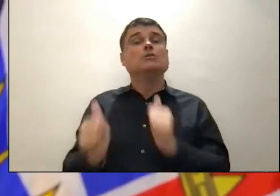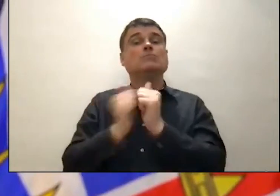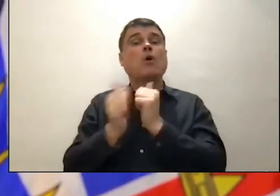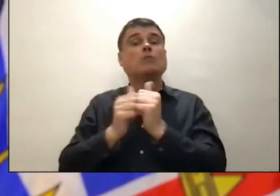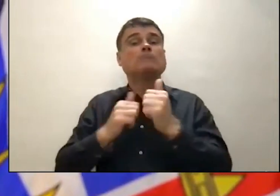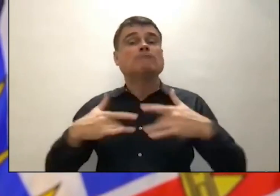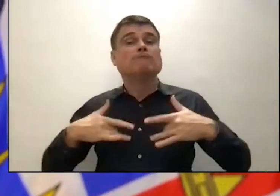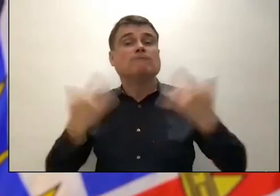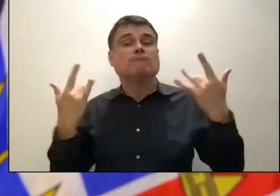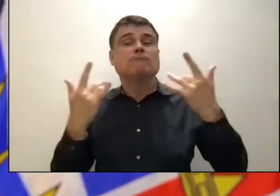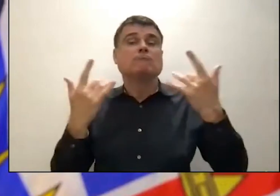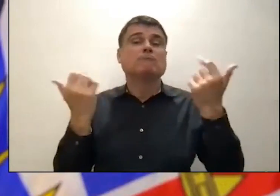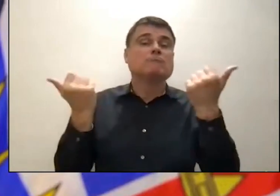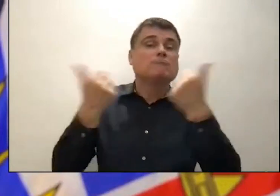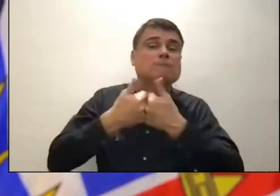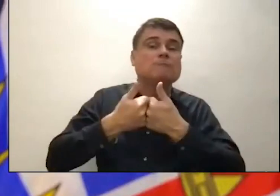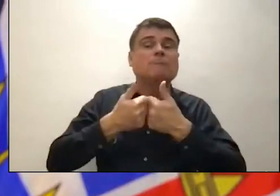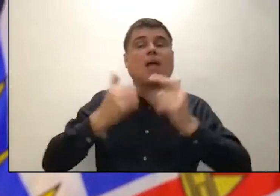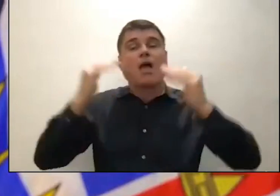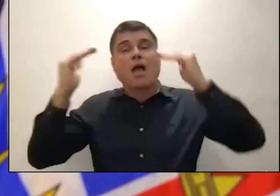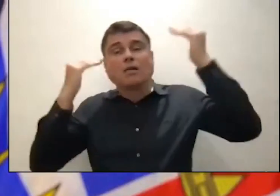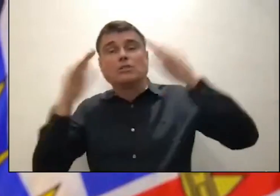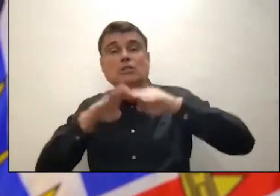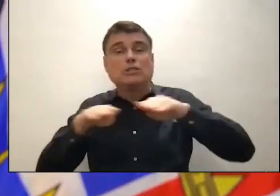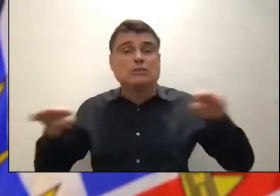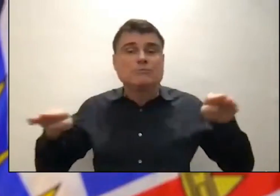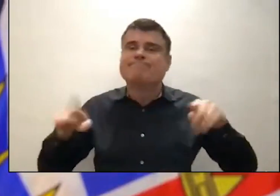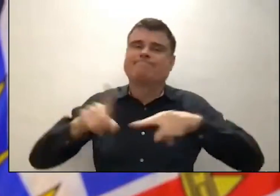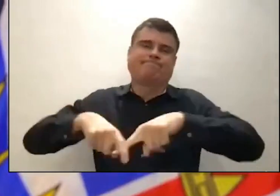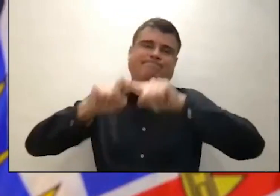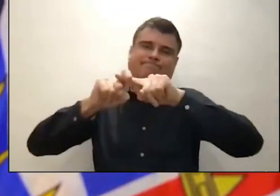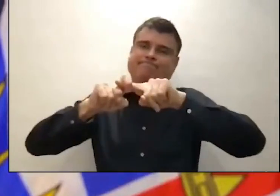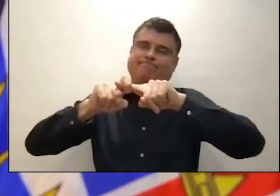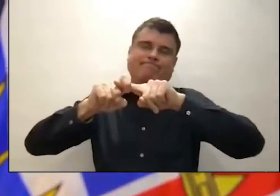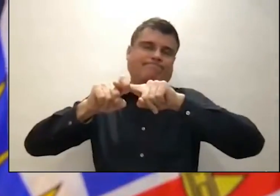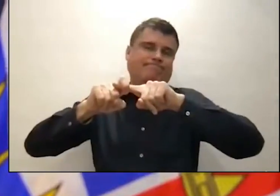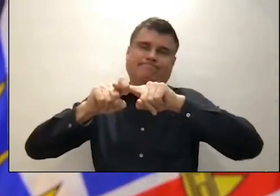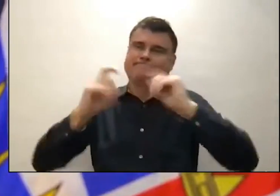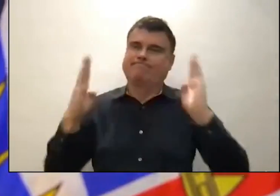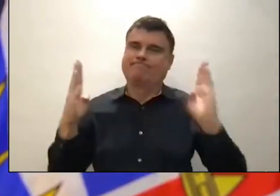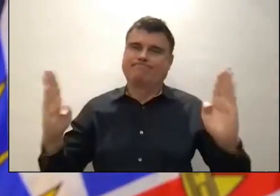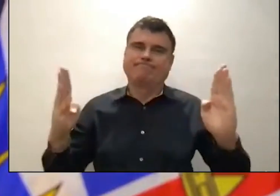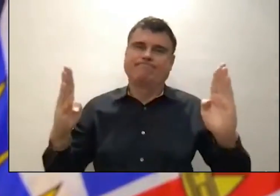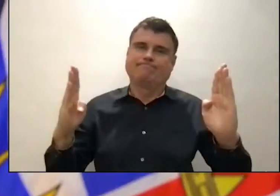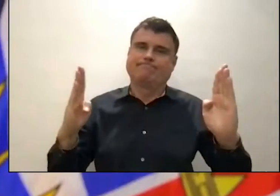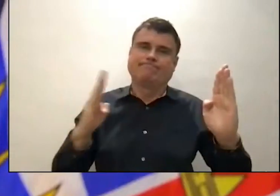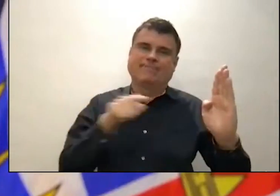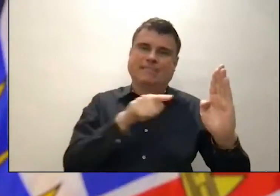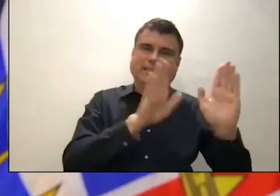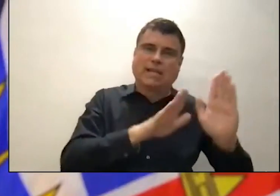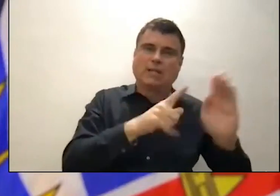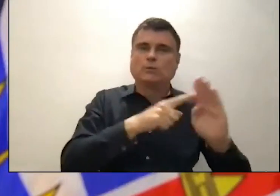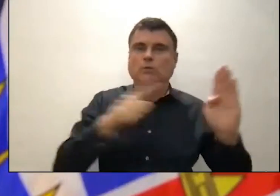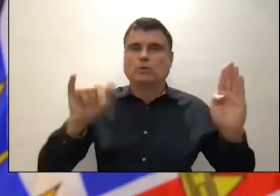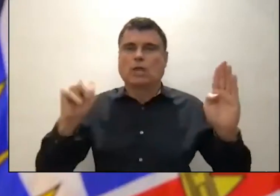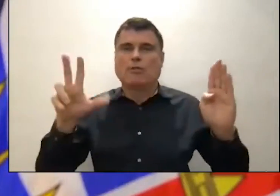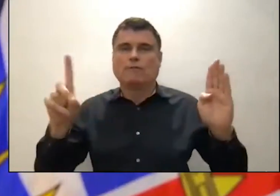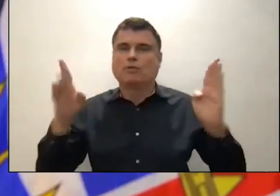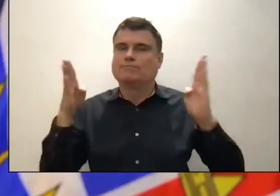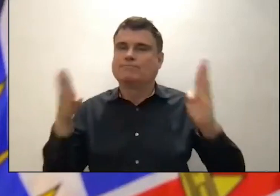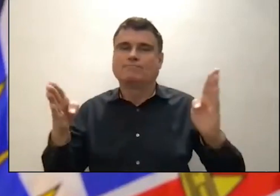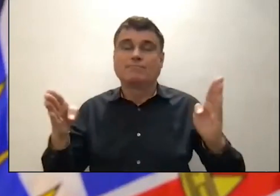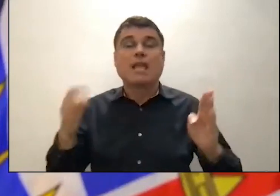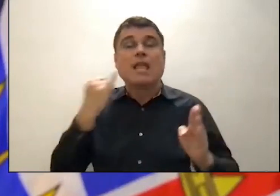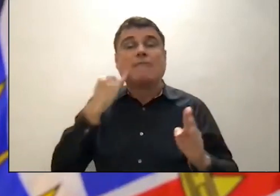are suspended for the period of this order. We have seen that when you have tournaments, which is teams coming from many different places,